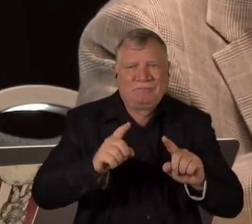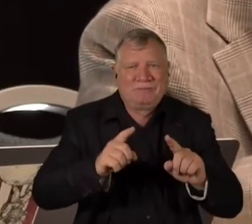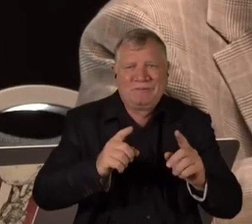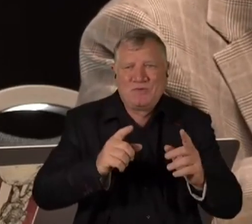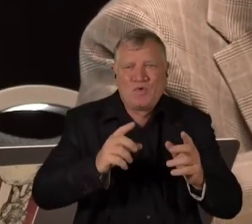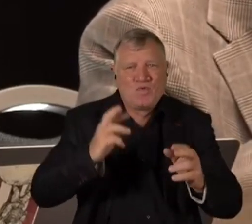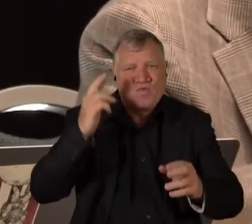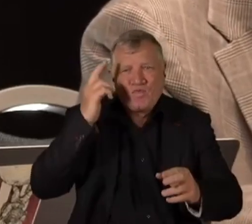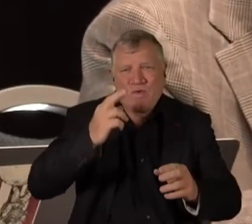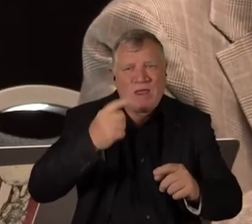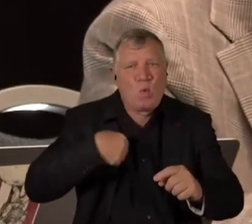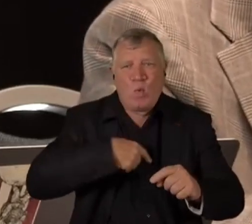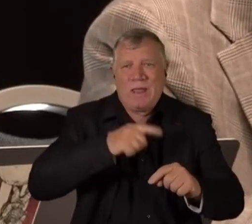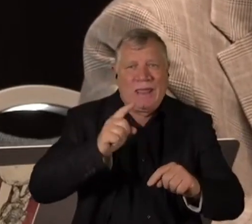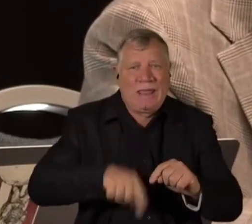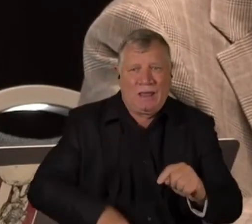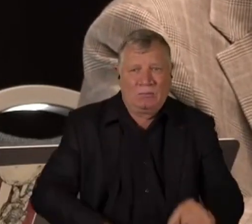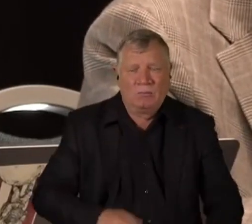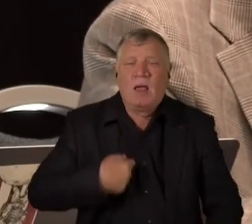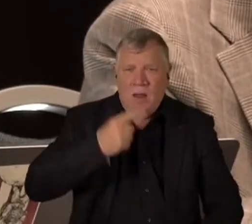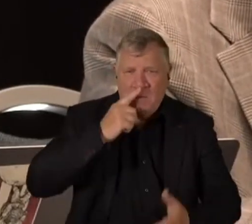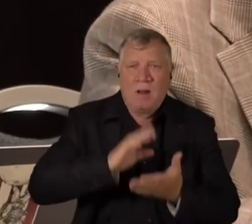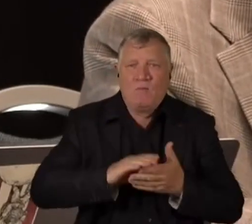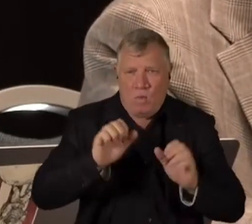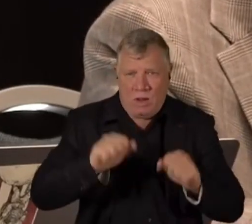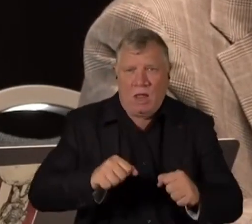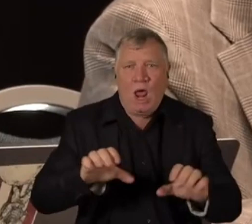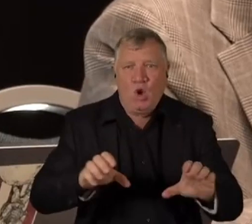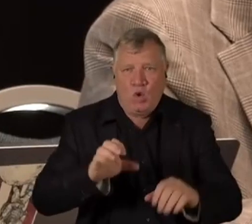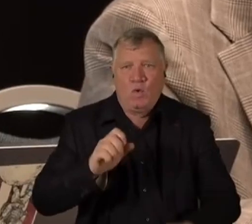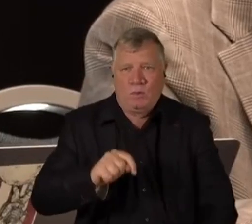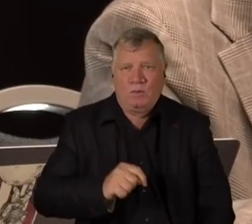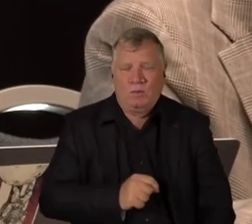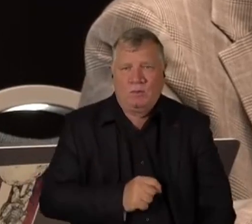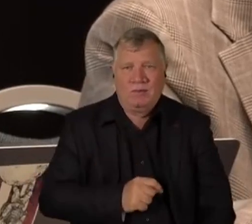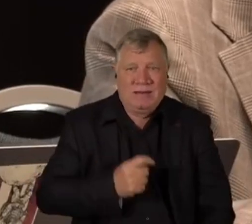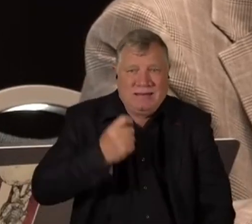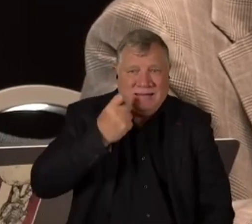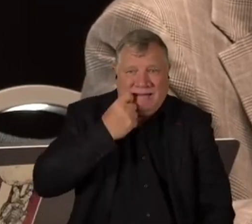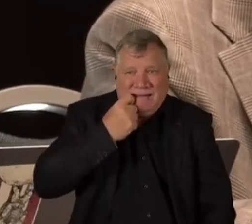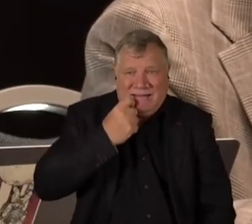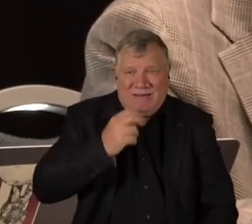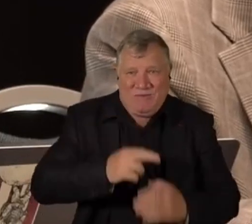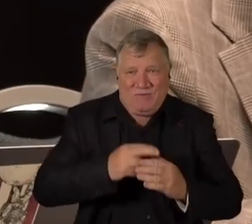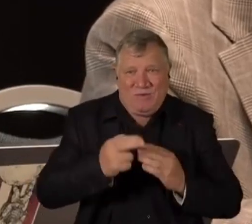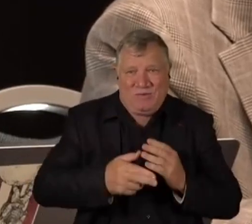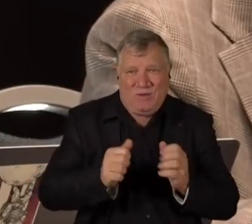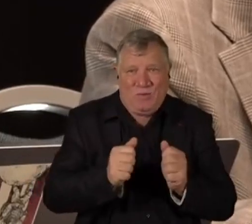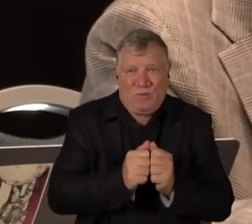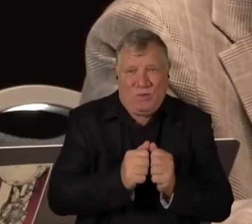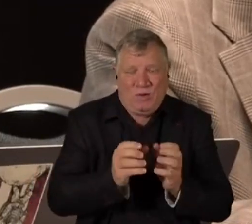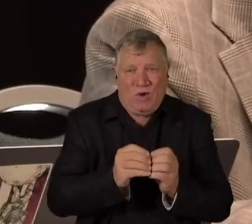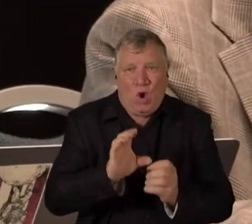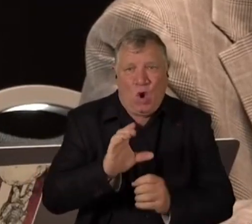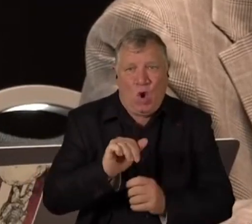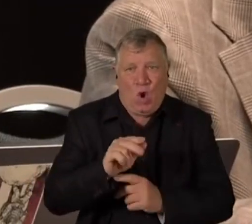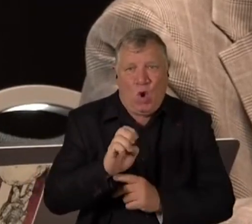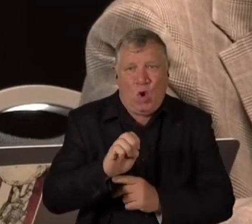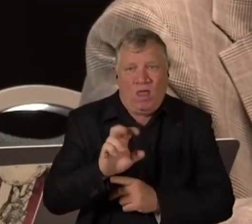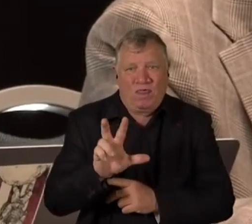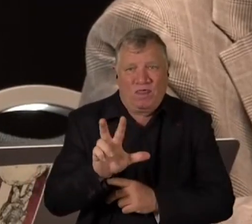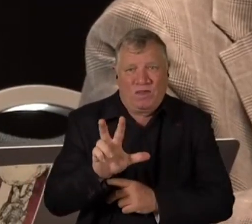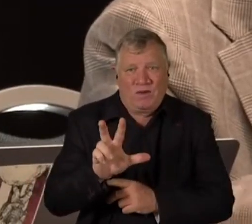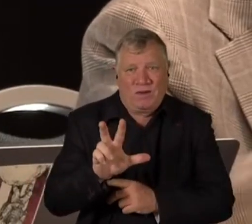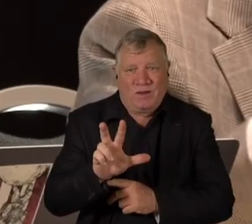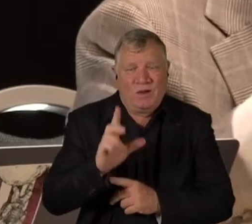this. I believe we will get there. Recently, as a result of our meetings with Core 3, who has been working